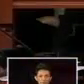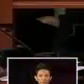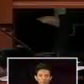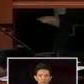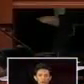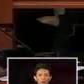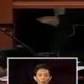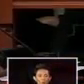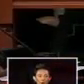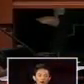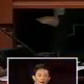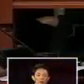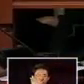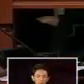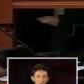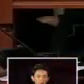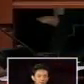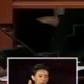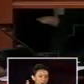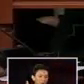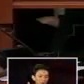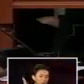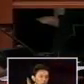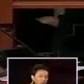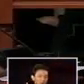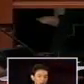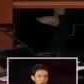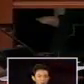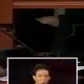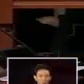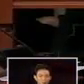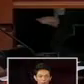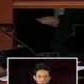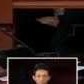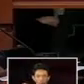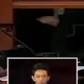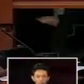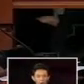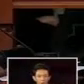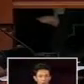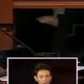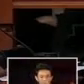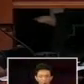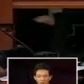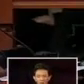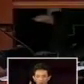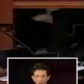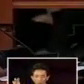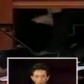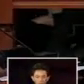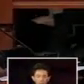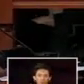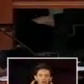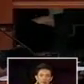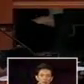I just wanted to hear both sides I think this will be relevant later on when we compare the documents and when we decide the admissibility of this evidence